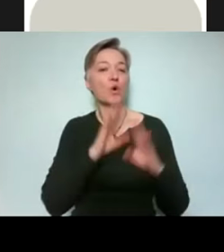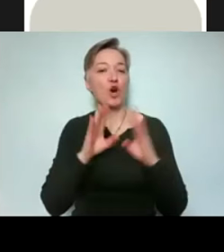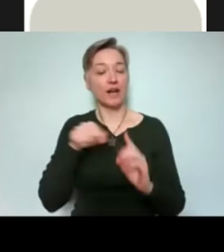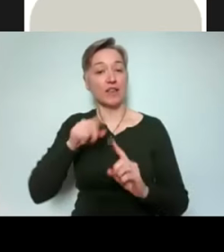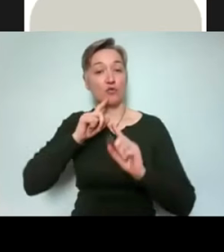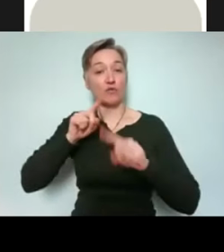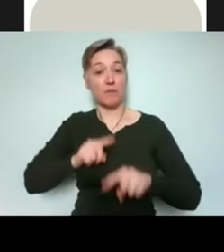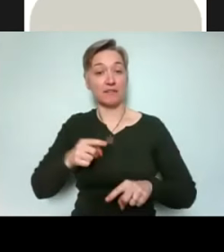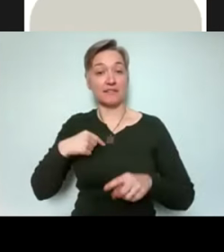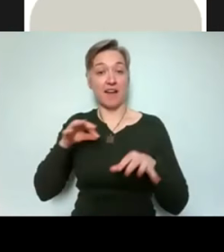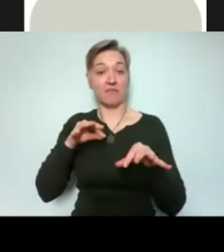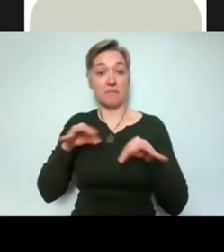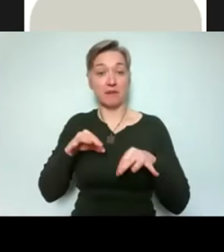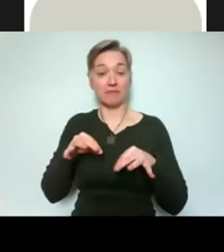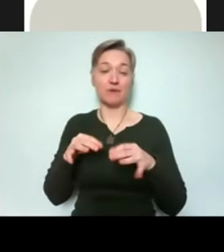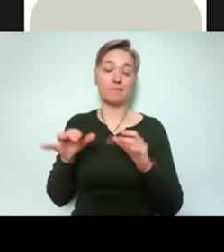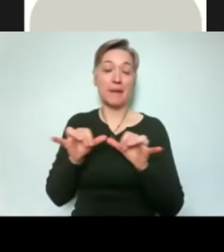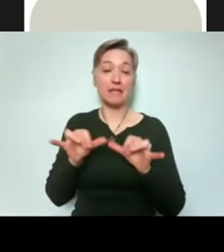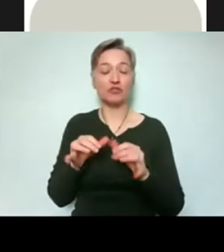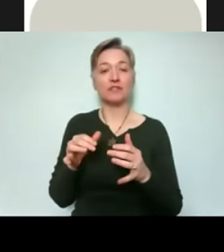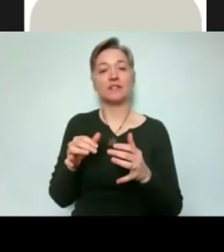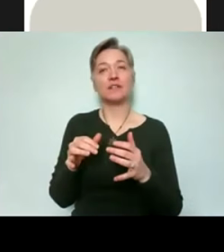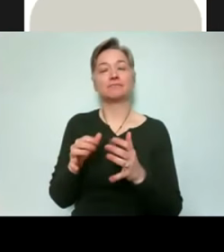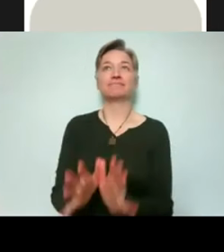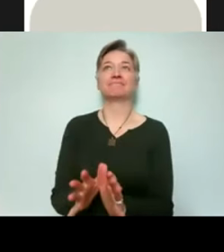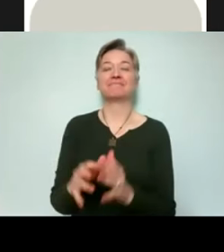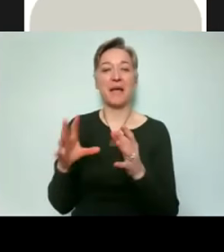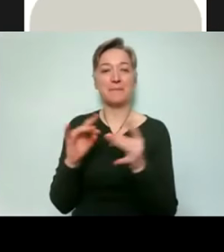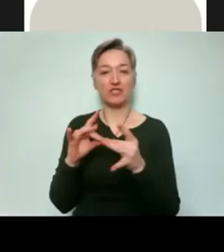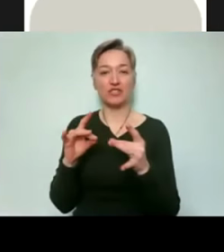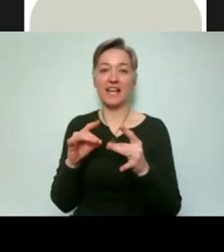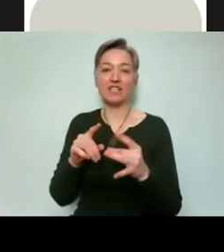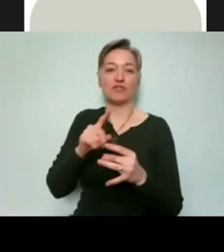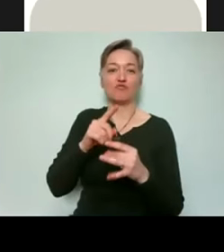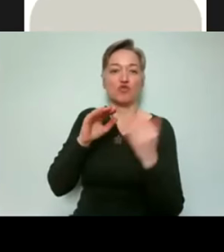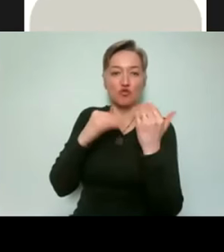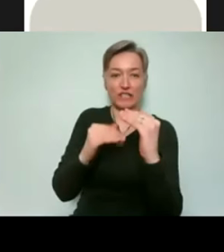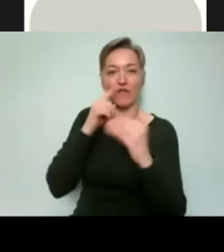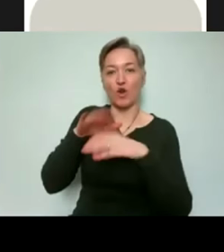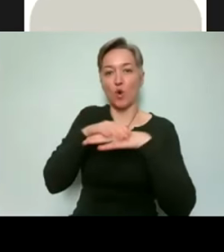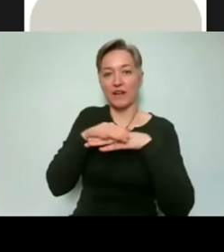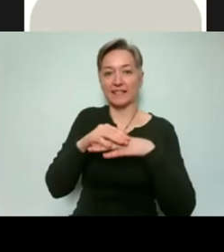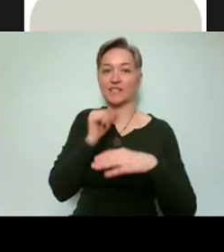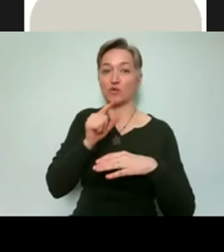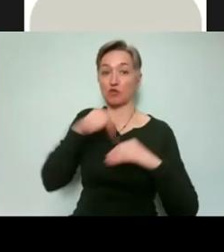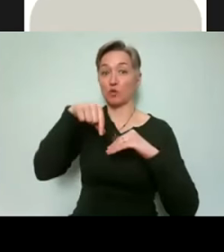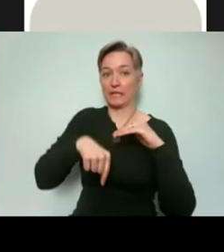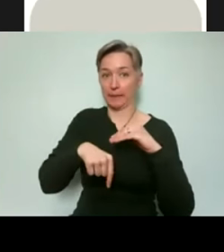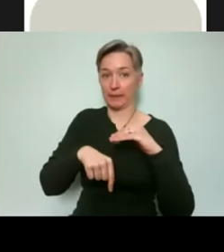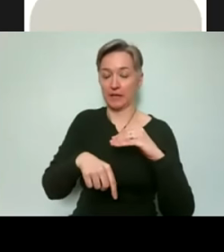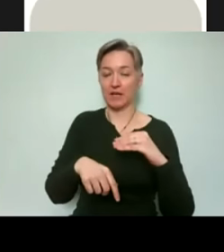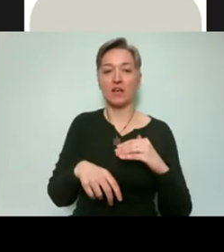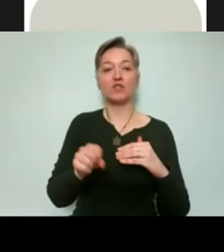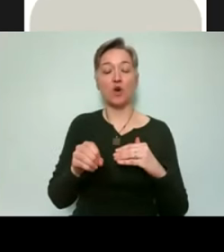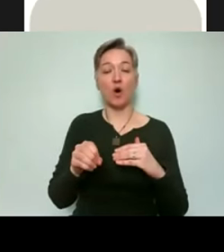responses that I've mentioned are restricted to the cortex and are not true in deeper regions. So to get at that, we took advantage of the fact that we